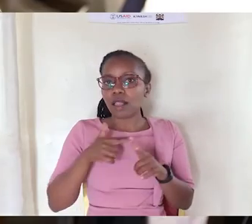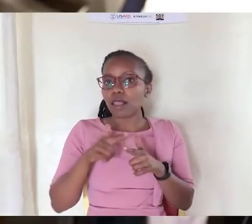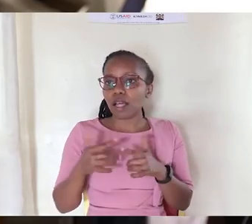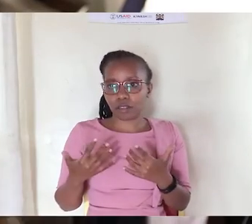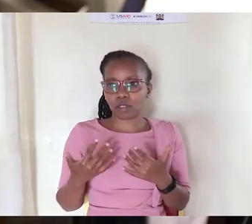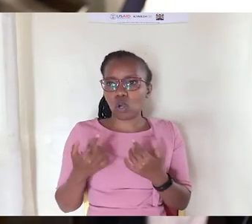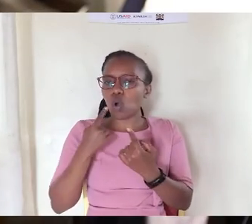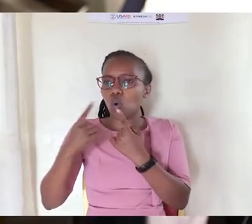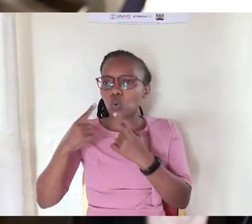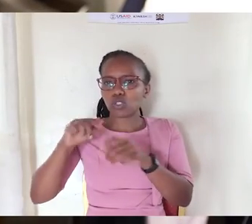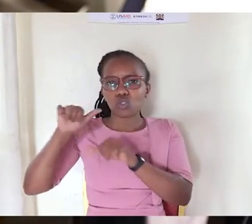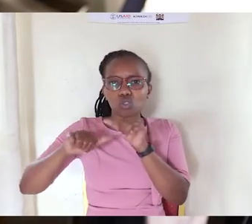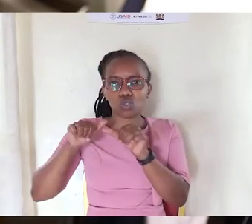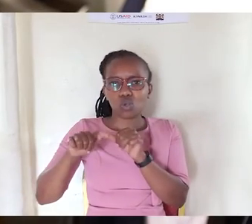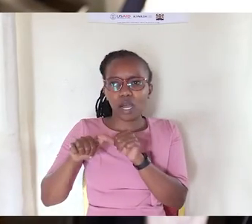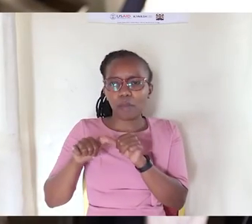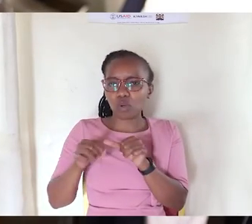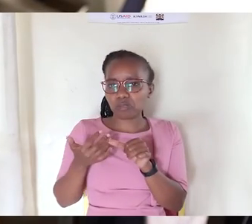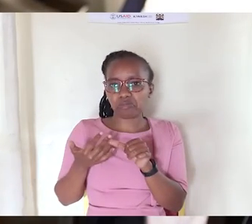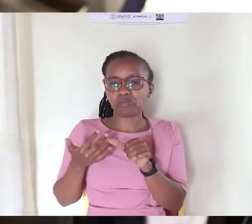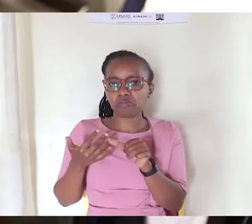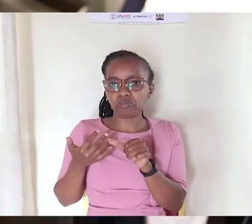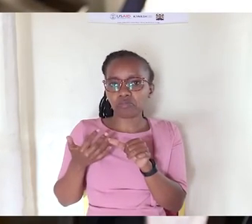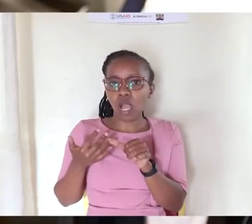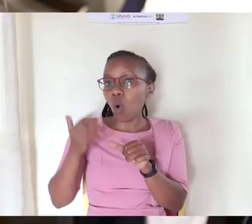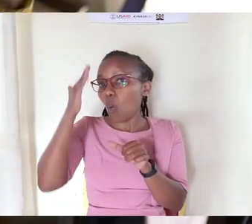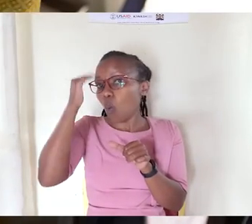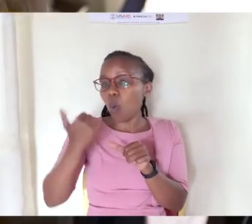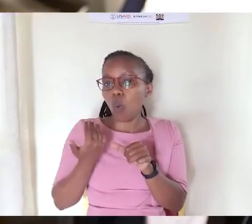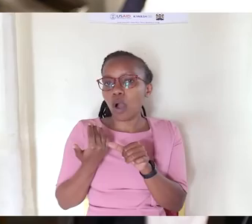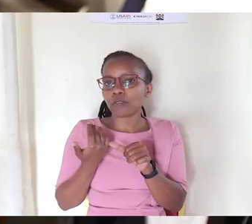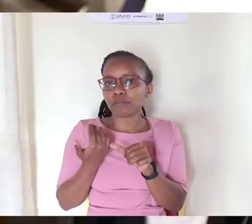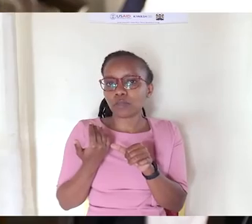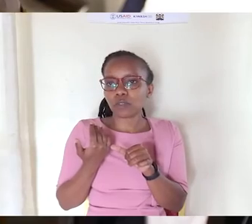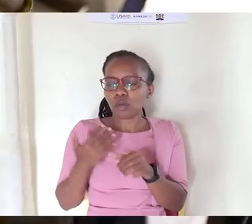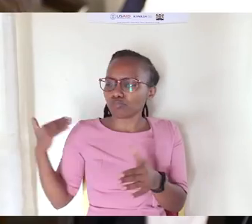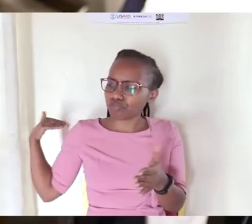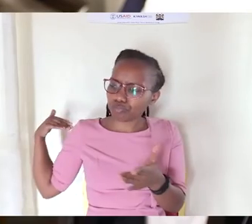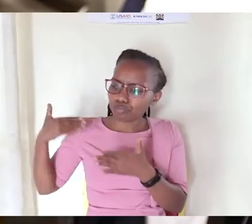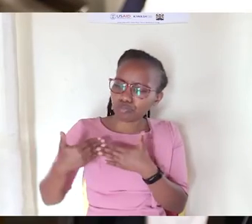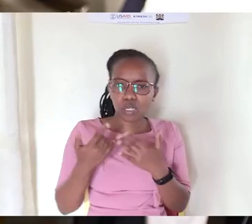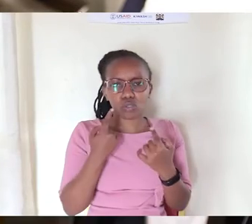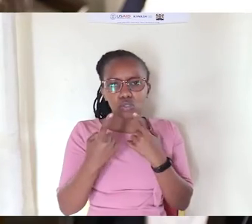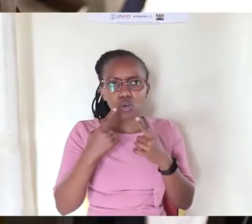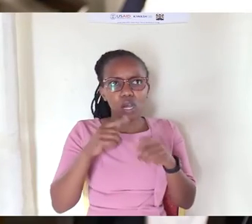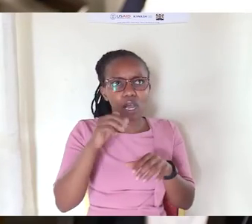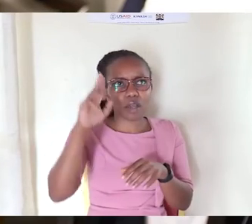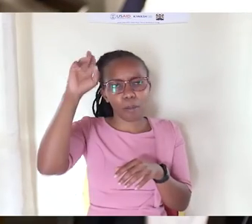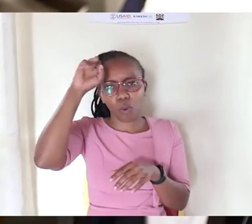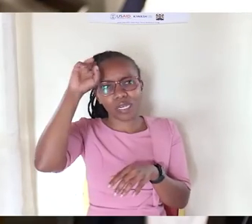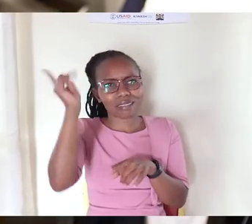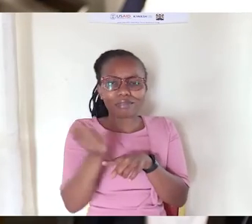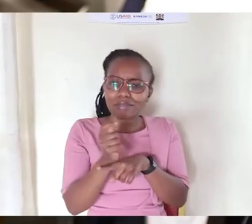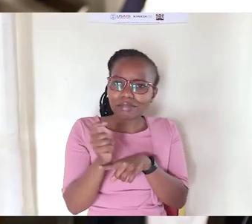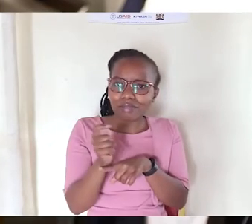start talking about being prepared? Why is it that you will spend all this time to the police training